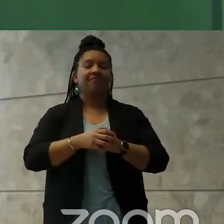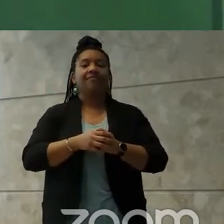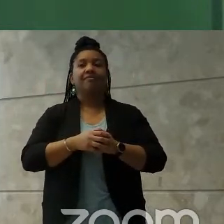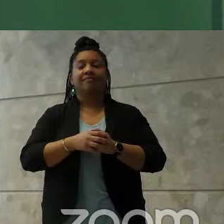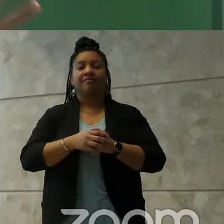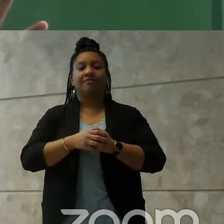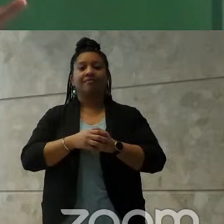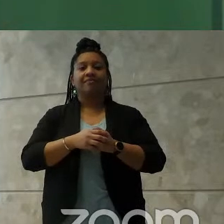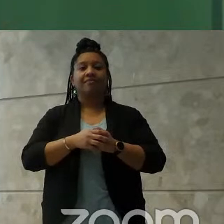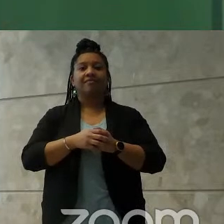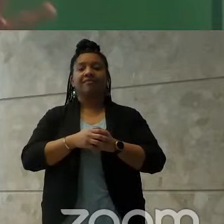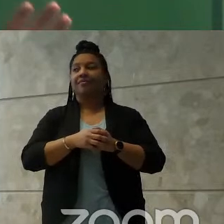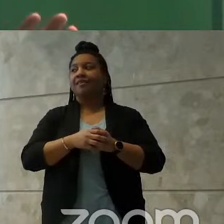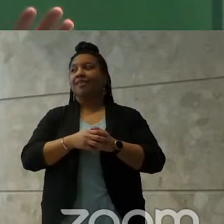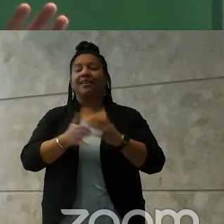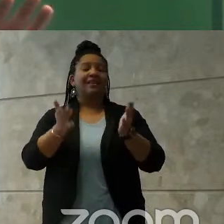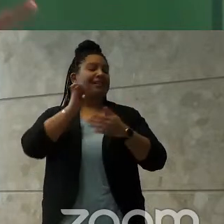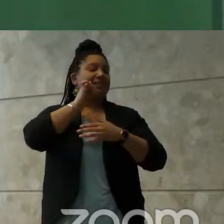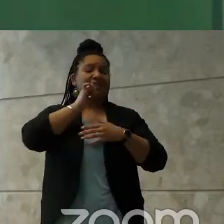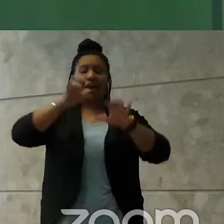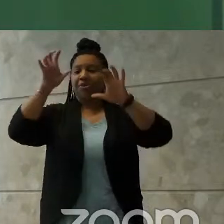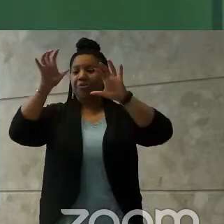Neither rain nor sleet